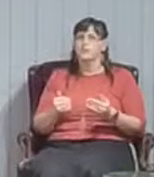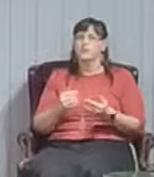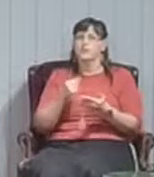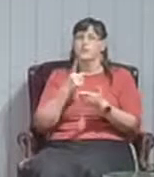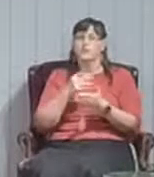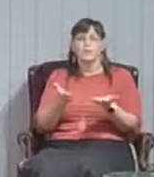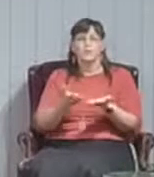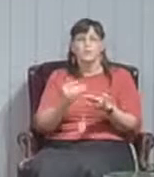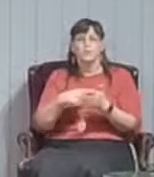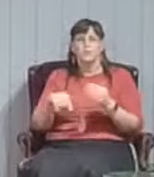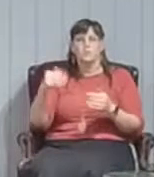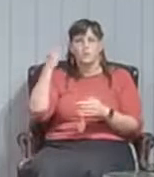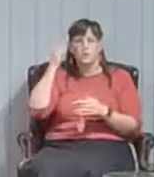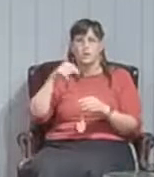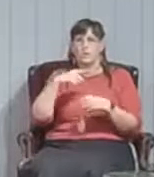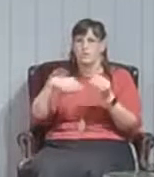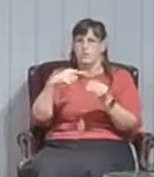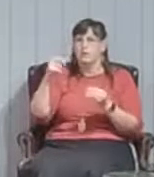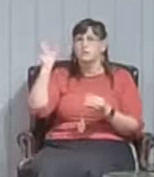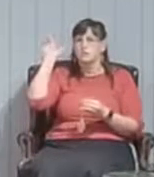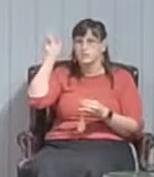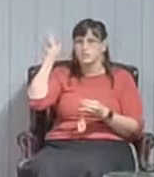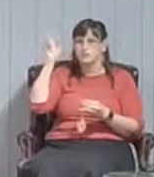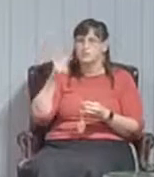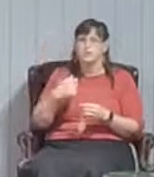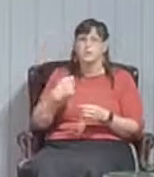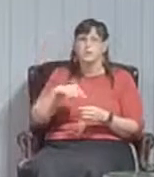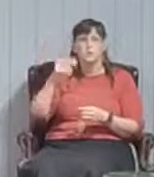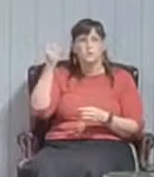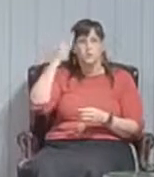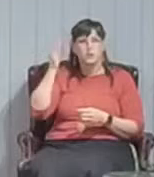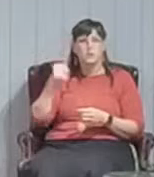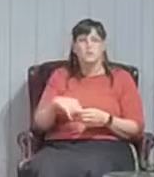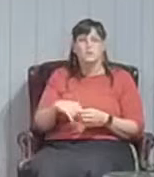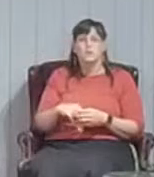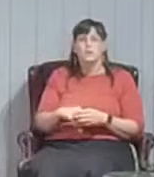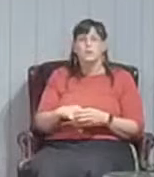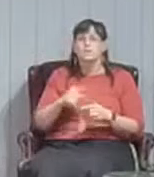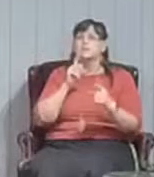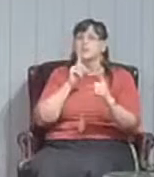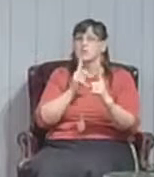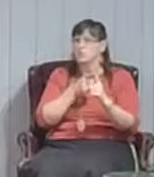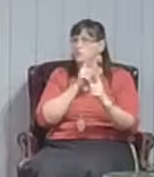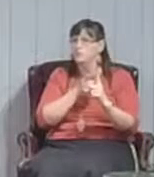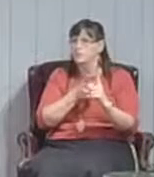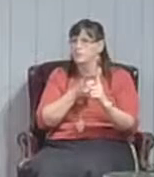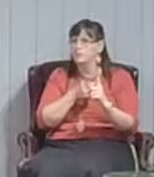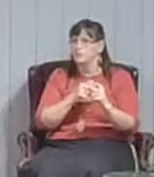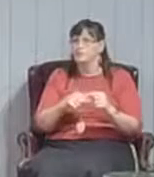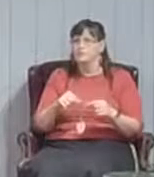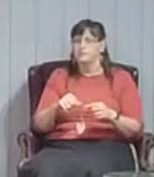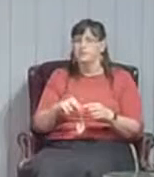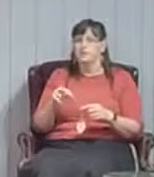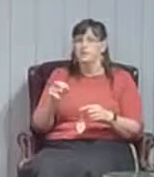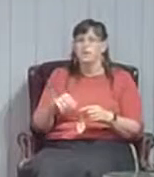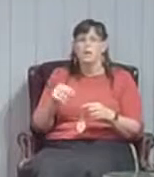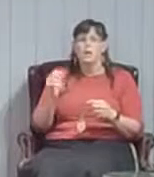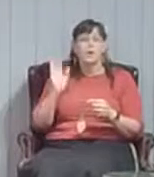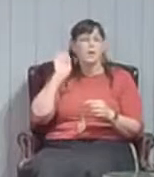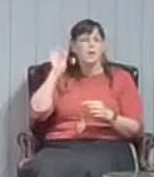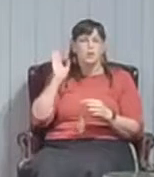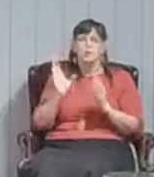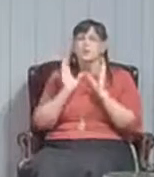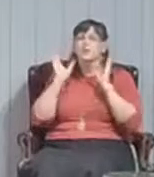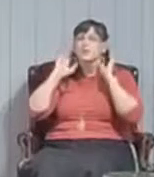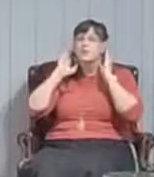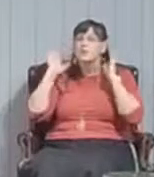know about the devil. We know that the devil is an accuser. The Bible says in Revelation chapter 12 and verse 10, and I heard a loud voice saying